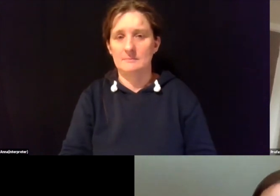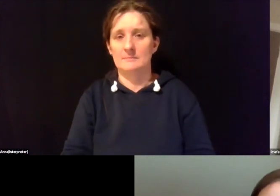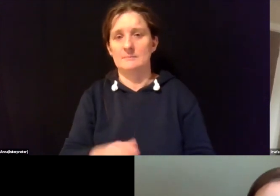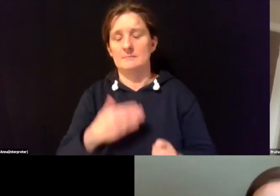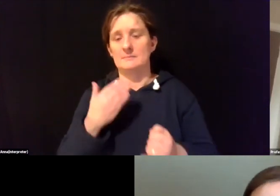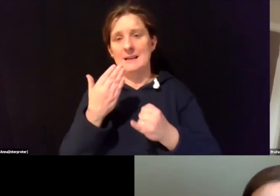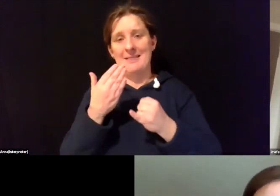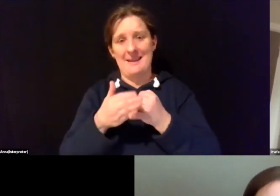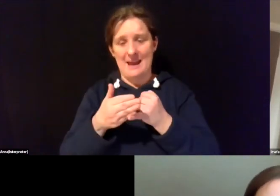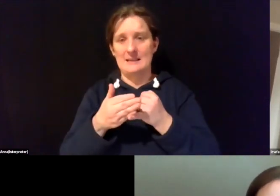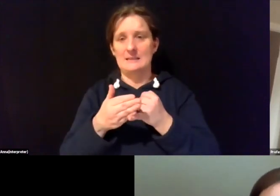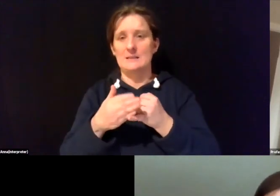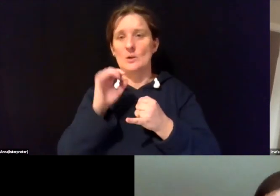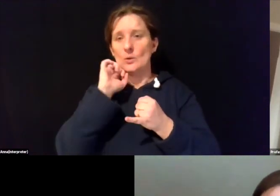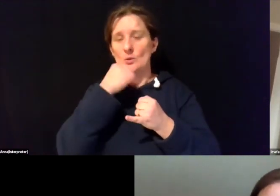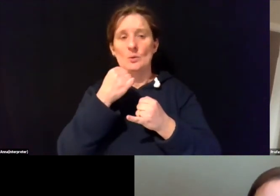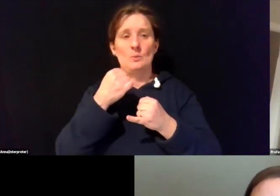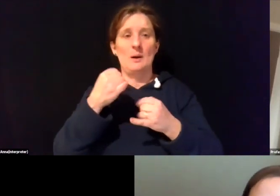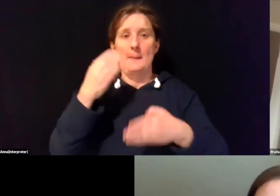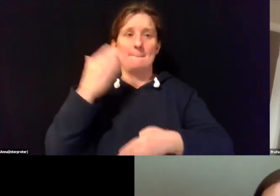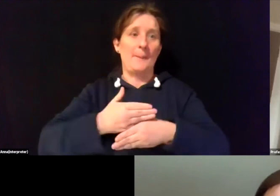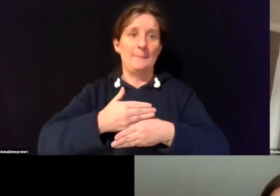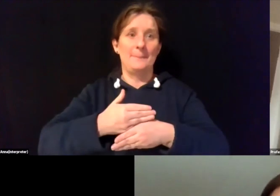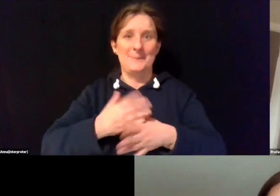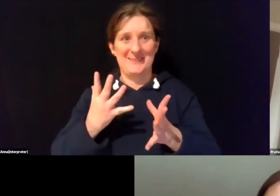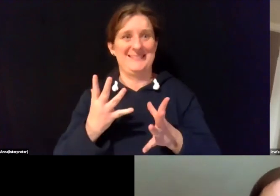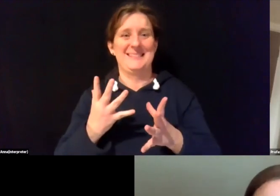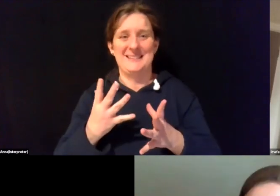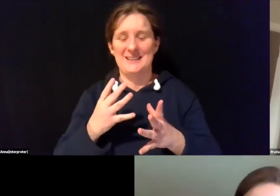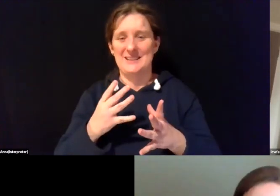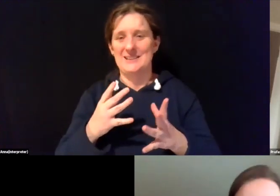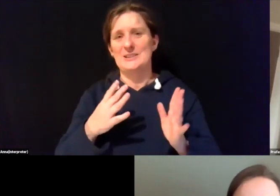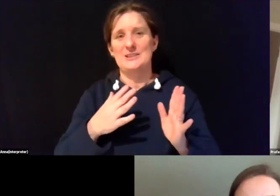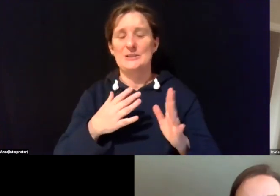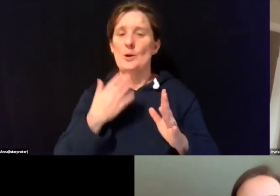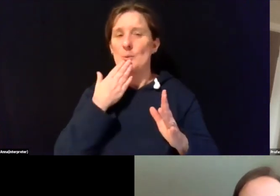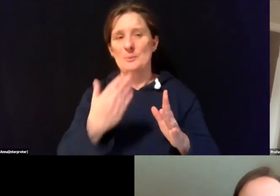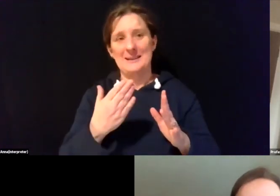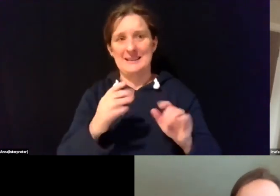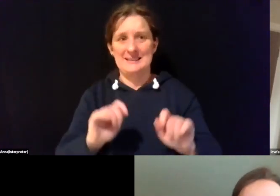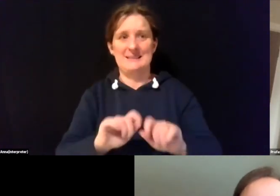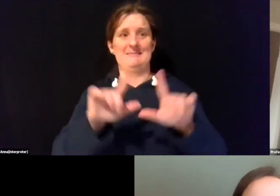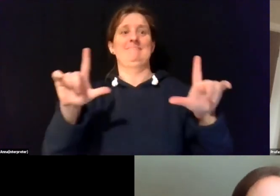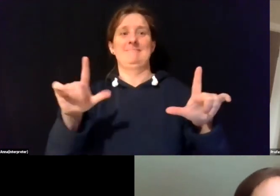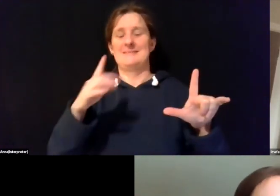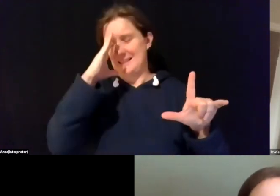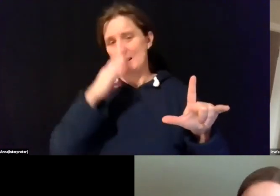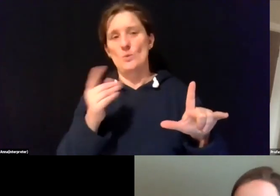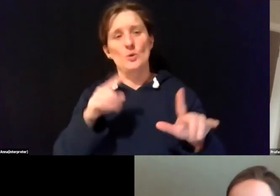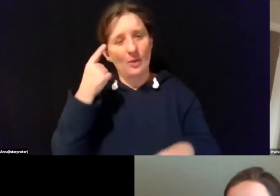this lecture, when we end it, it's going to be abrupt. So there'll be a survey that pops out. So please tell us what you think of tonight's